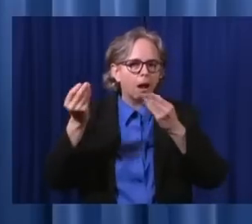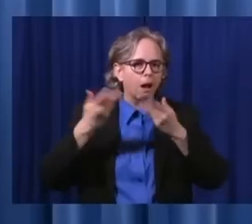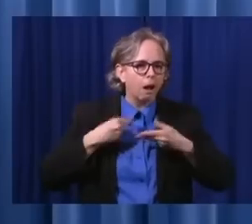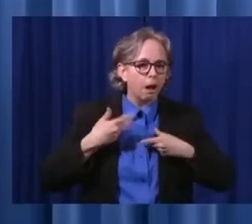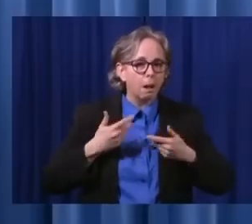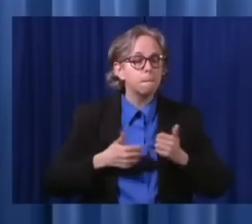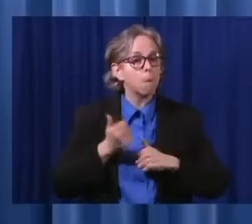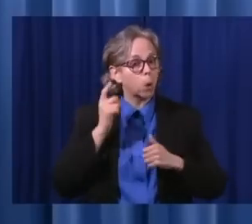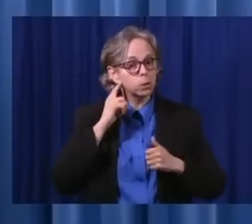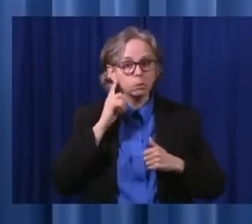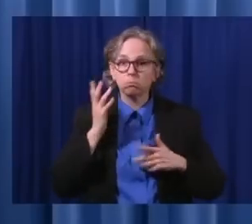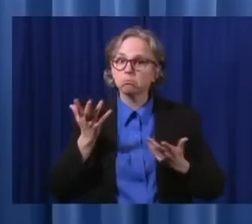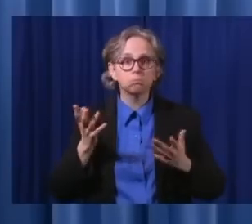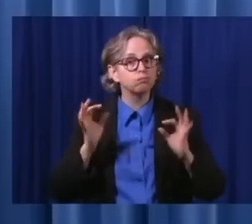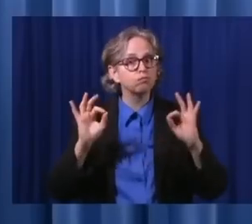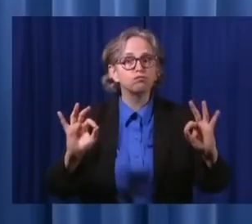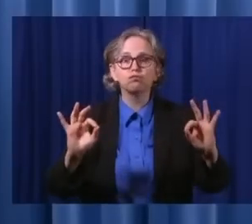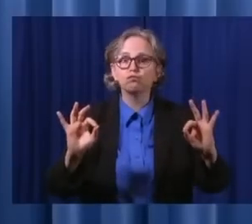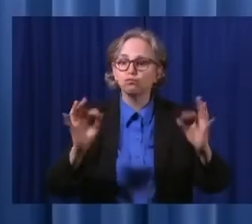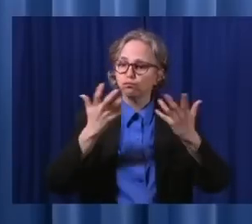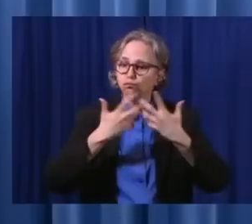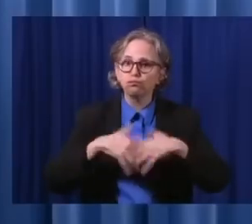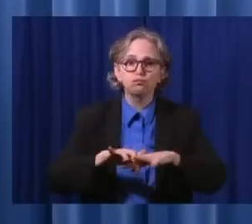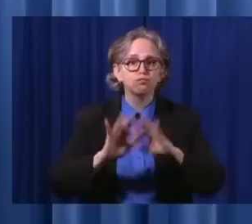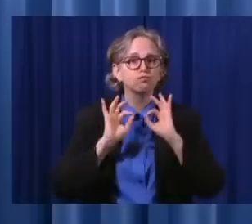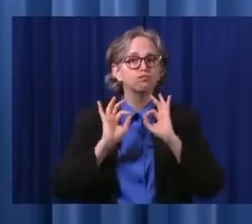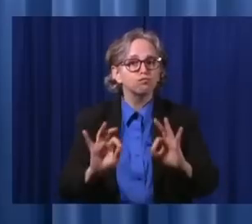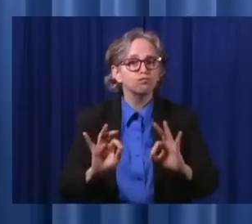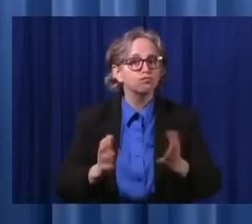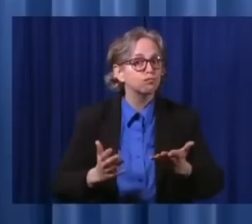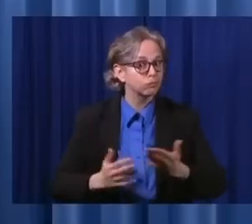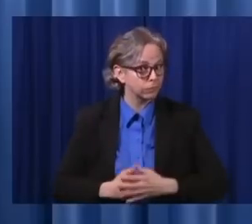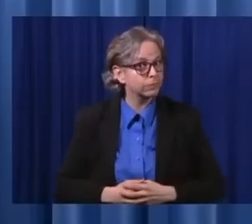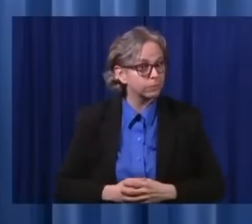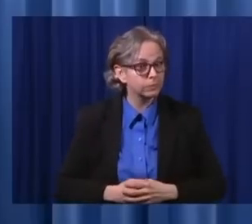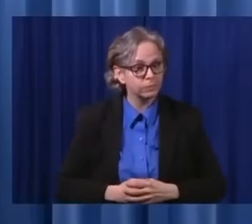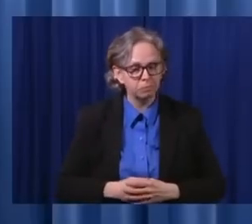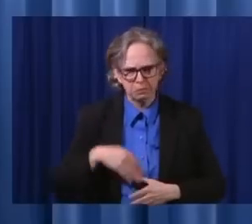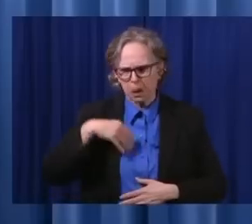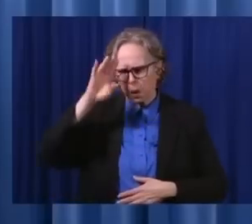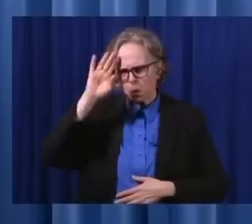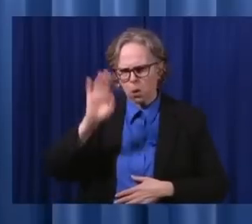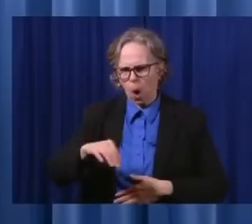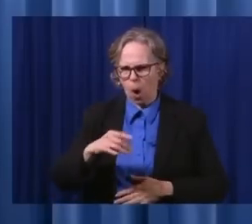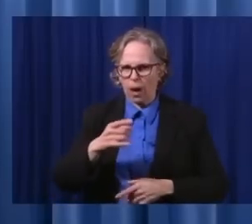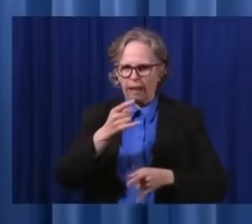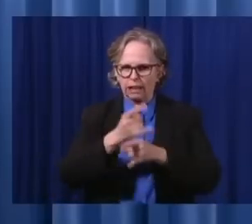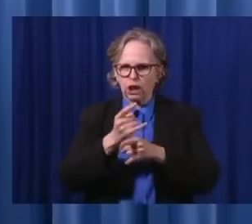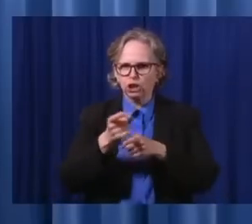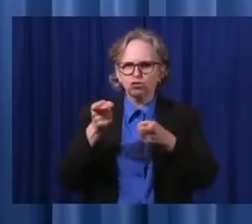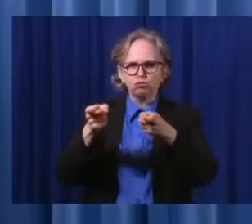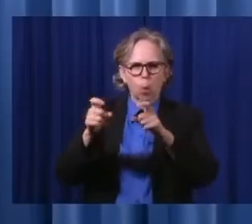good. These are normal liquor control agents who are out reporting back. I looked at what their